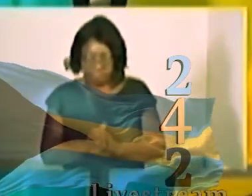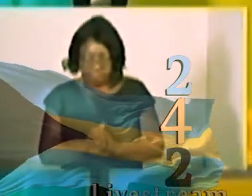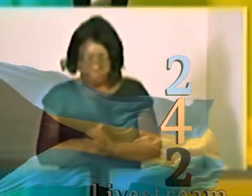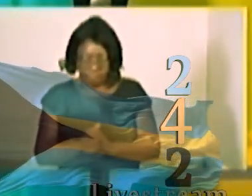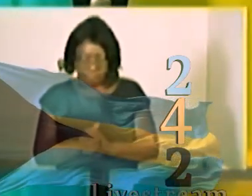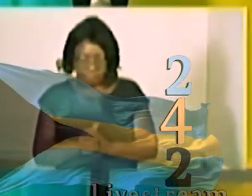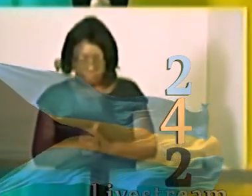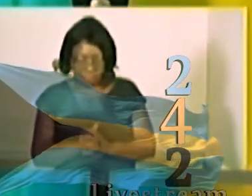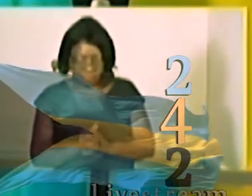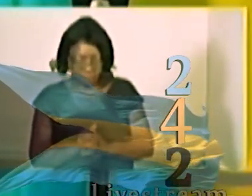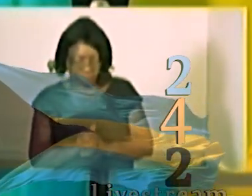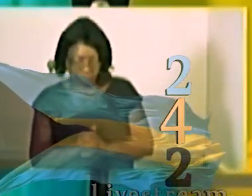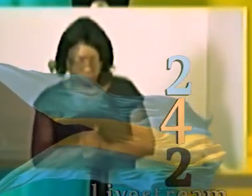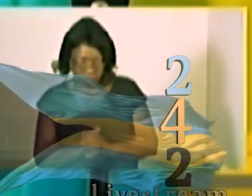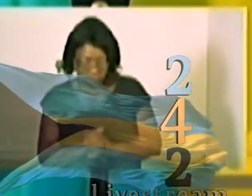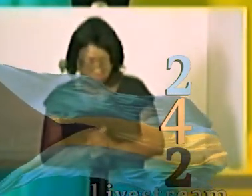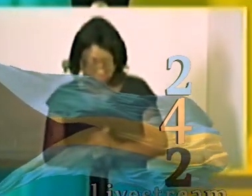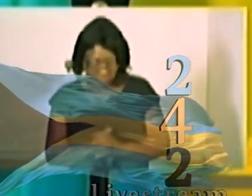Shamako Lightburn.